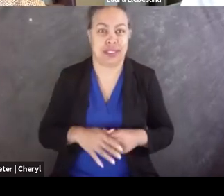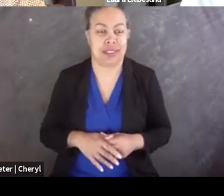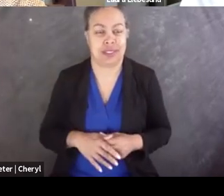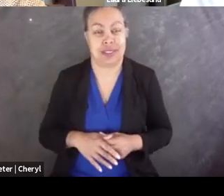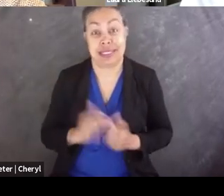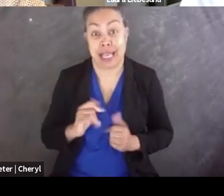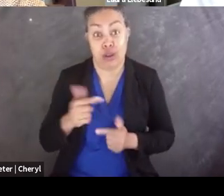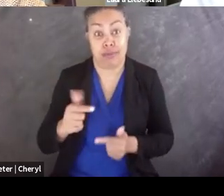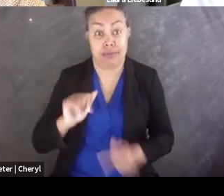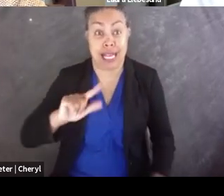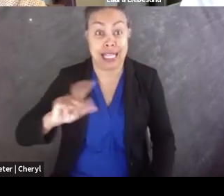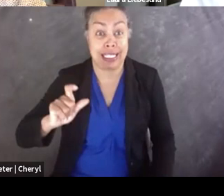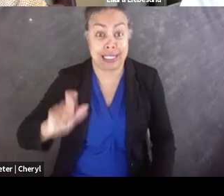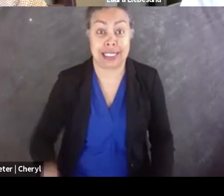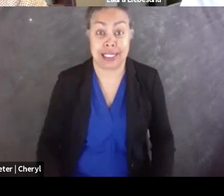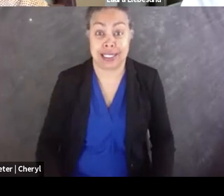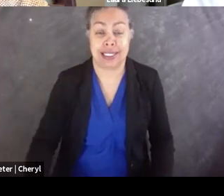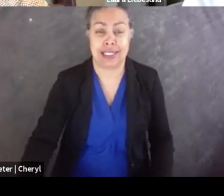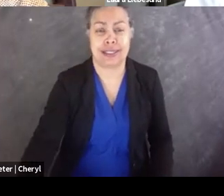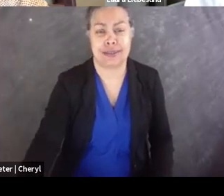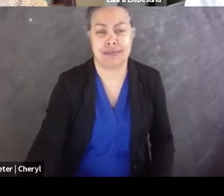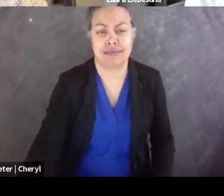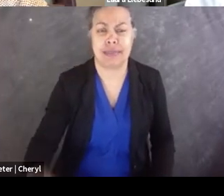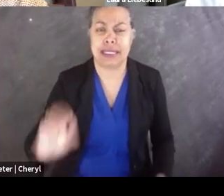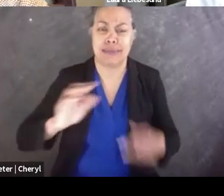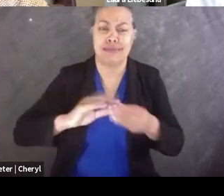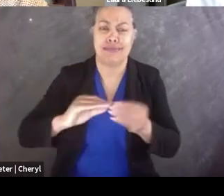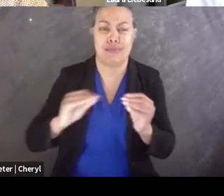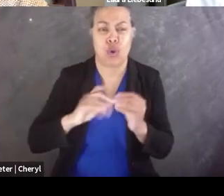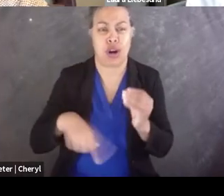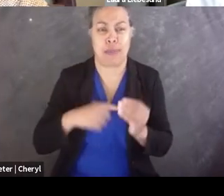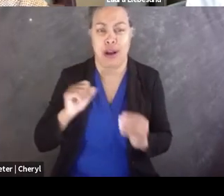Alex now. Alex can talk a little bit about why Shaw was